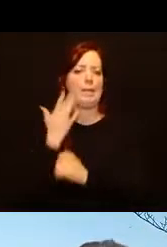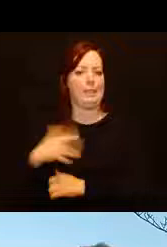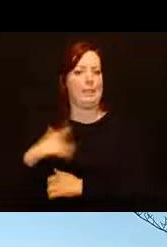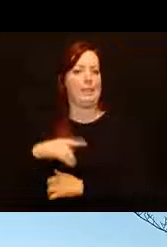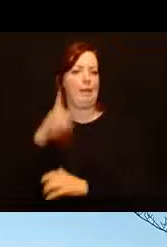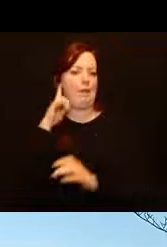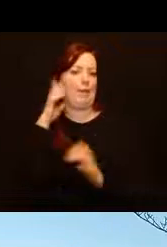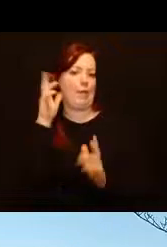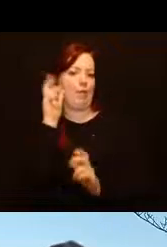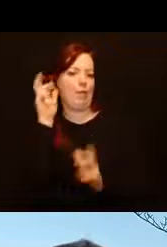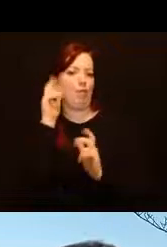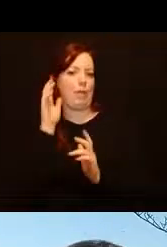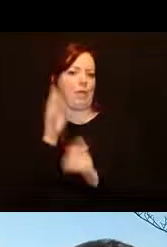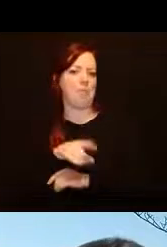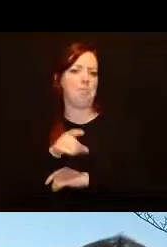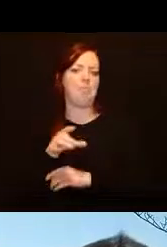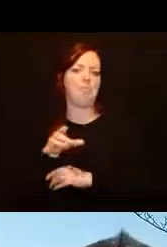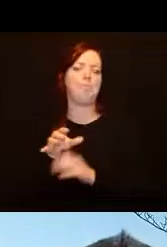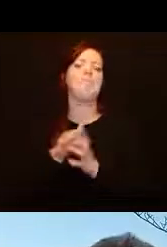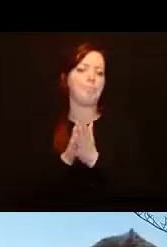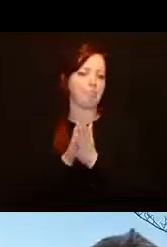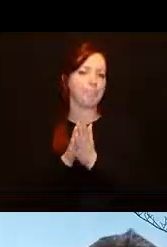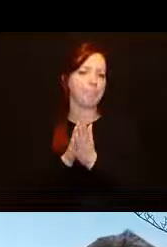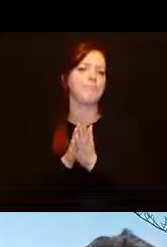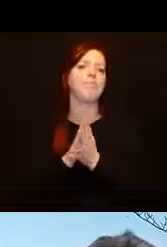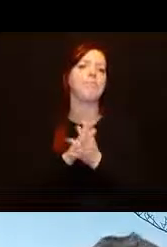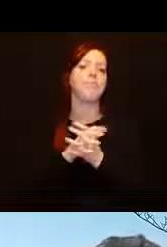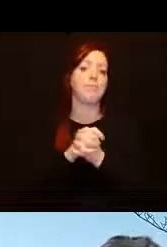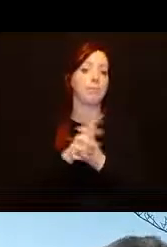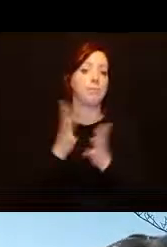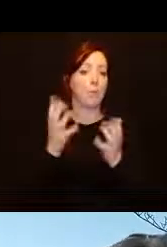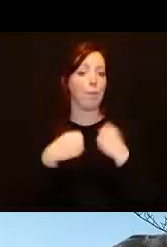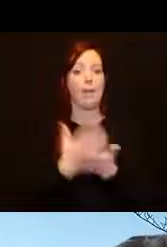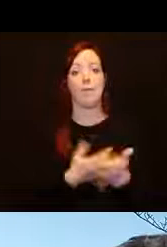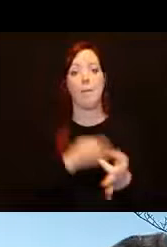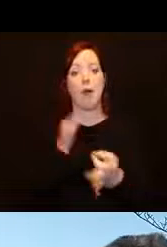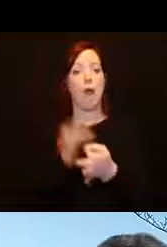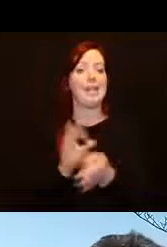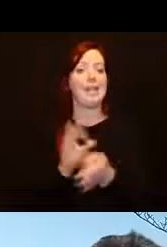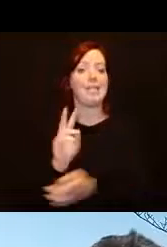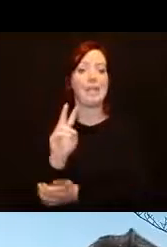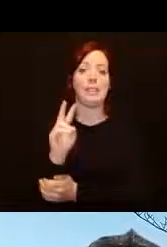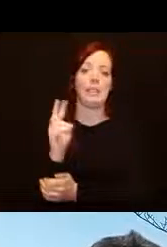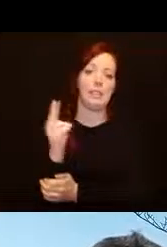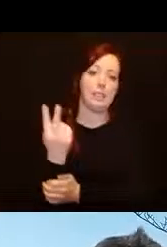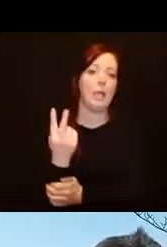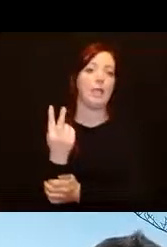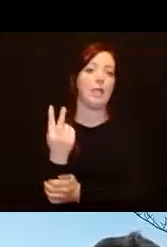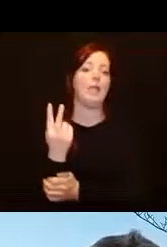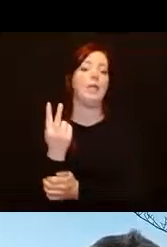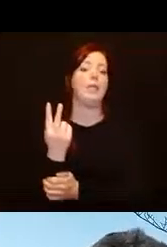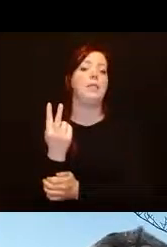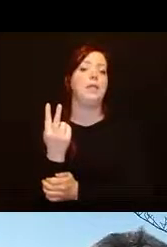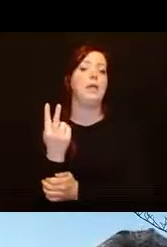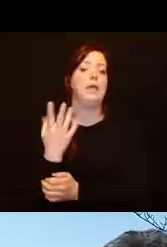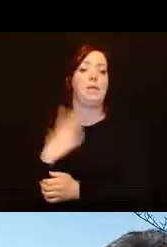And I'd like to give you some updates on the second version of H.870. We have